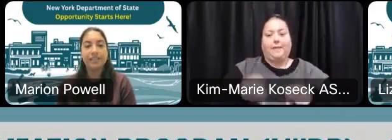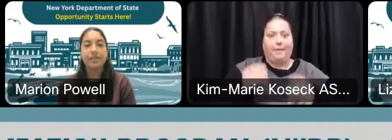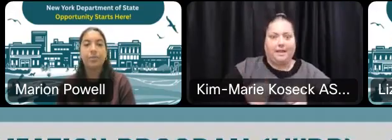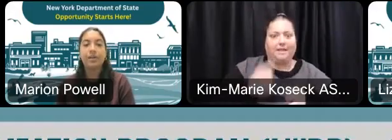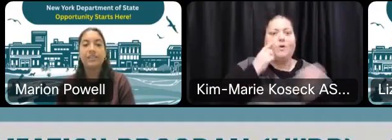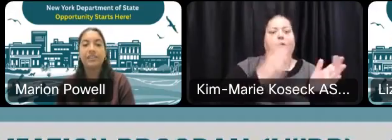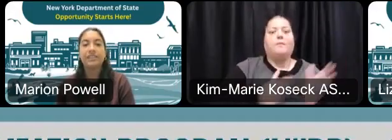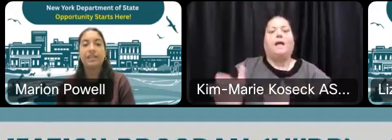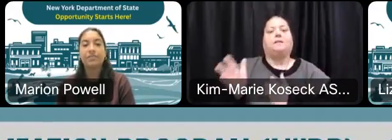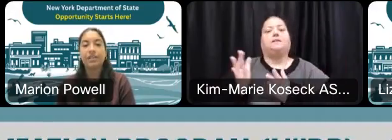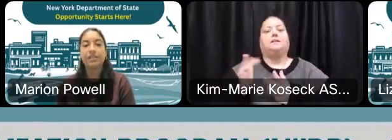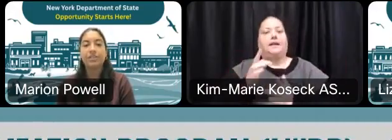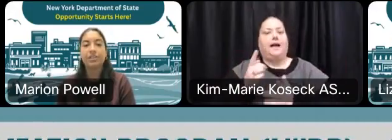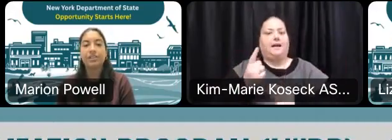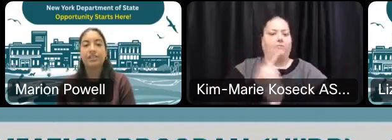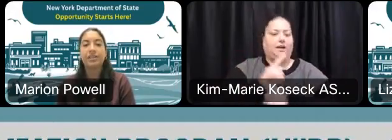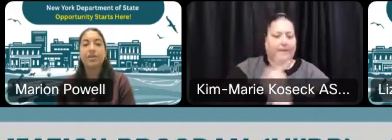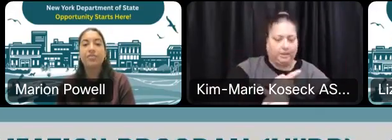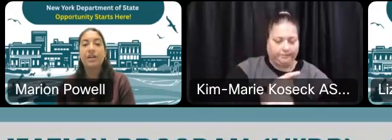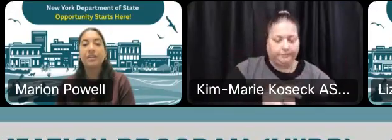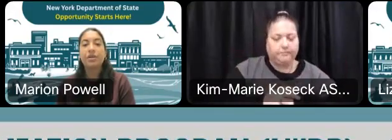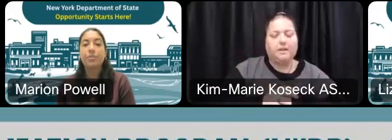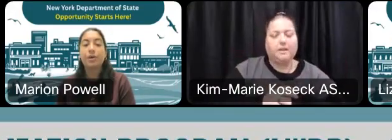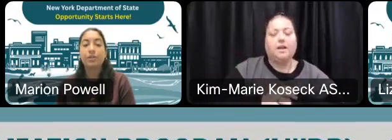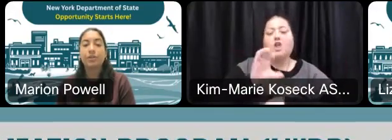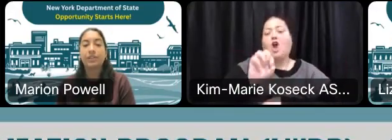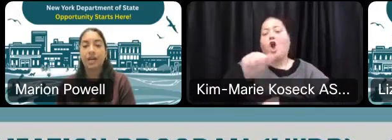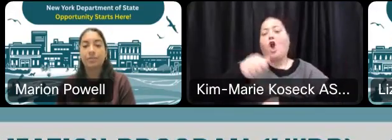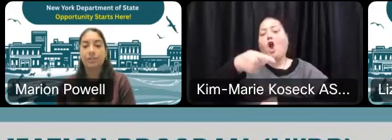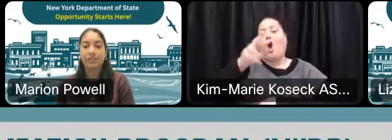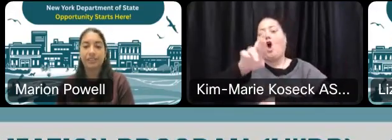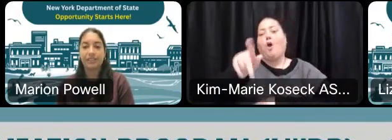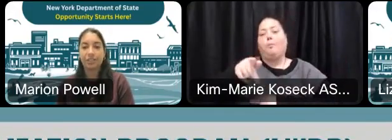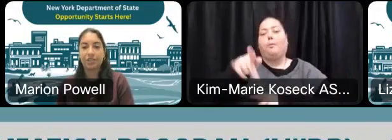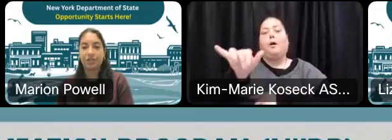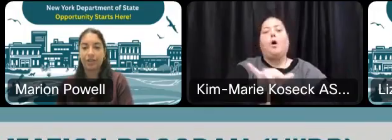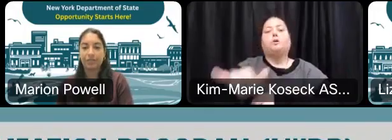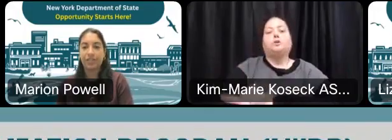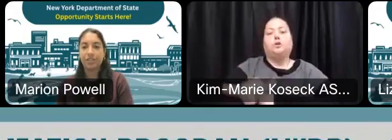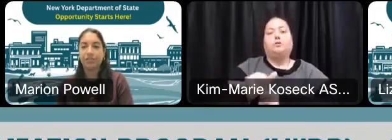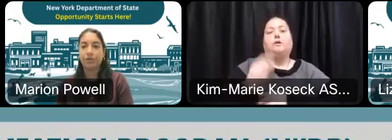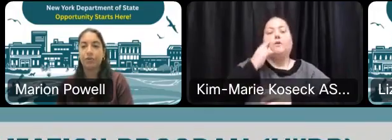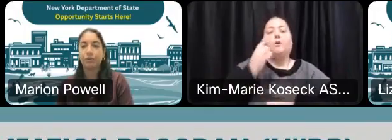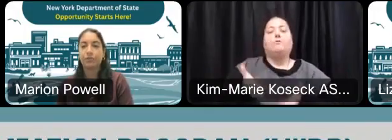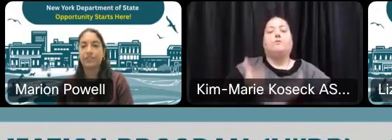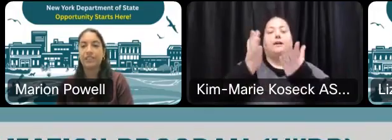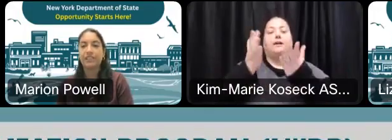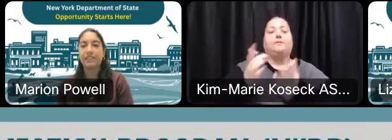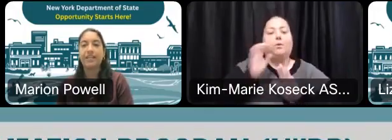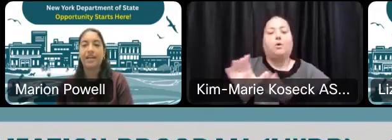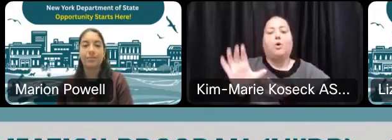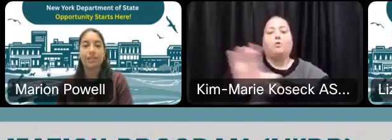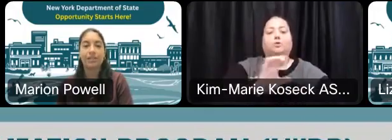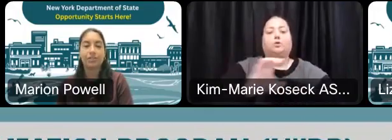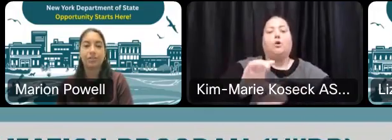plans, policies, and regulations. Finally, the CARP also establishes a section of recommendations for coastal resilience